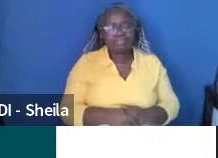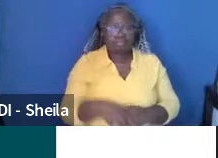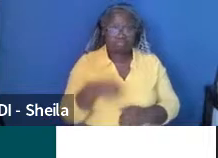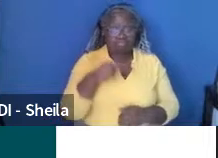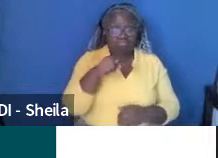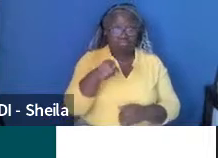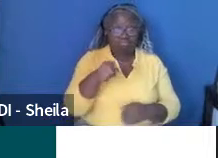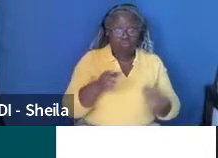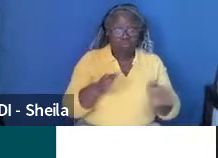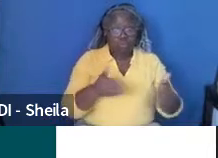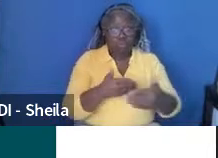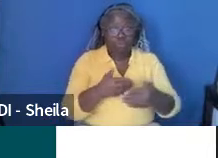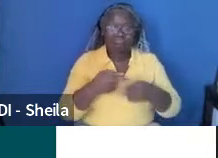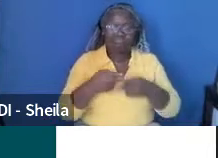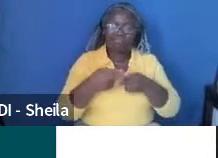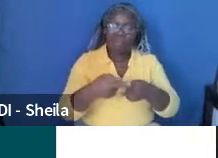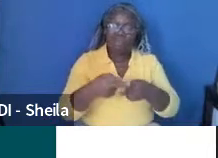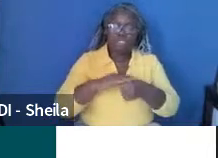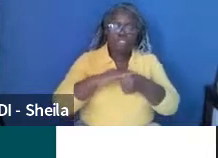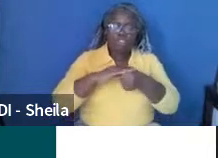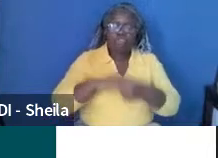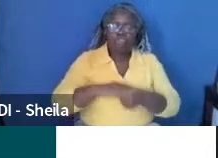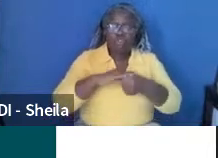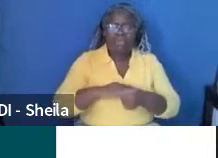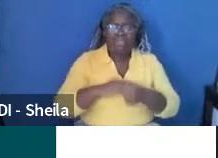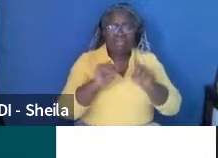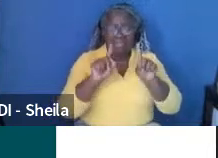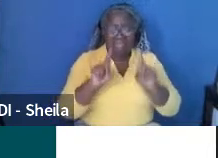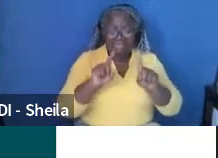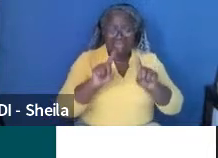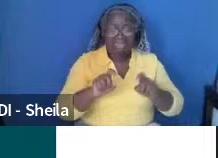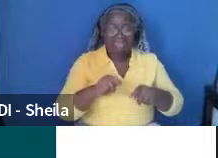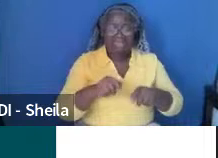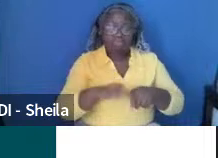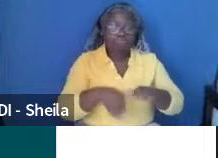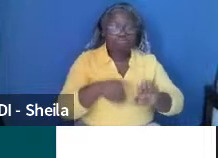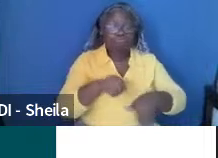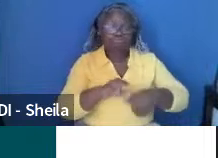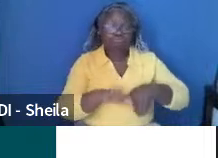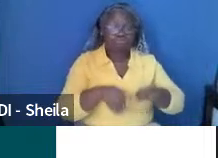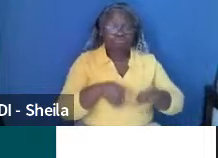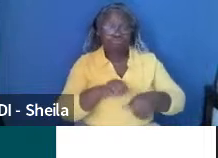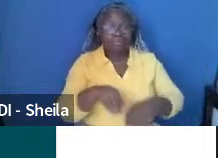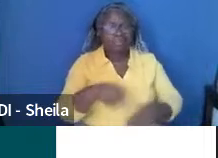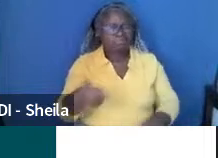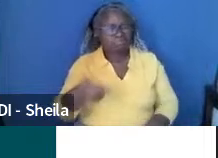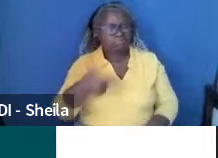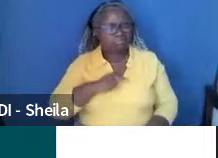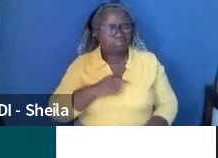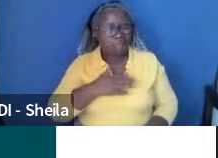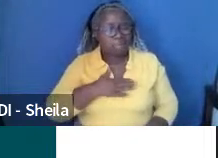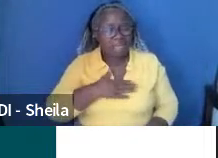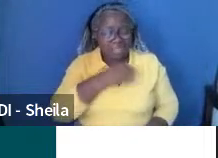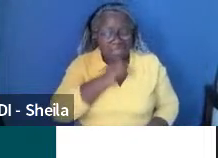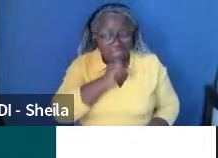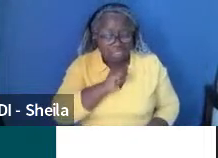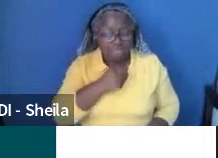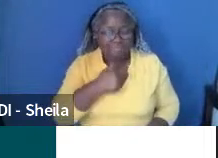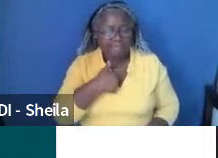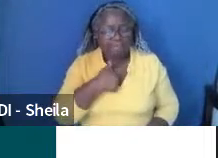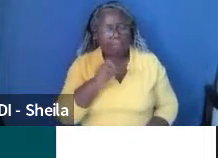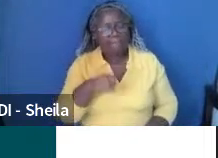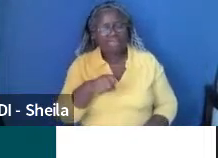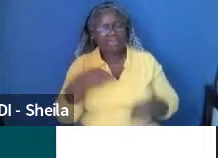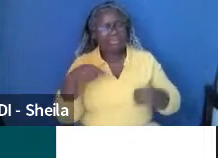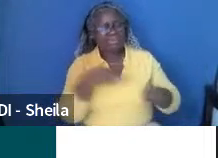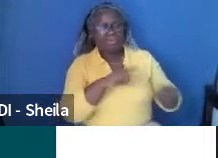in the age range where I have to do this now. The medical professionals need to check your heart function, and